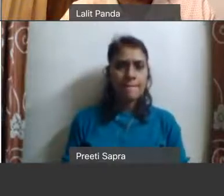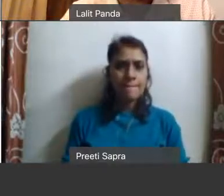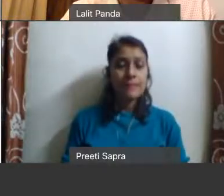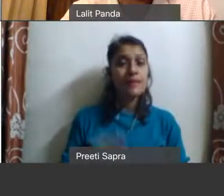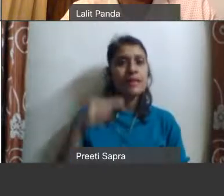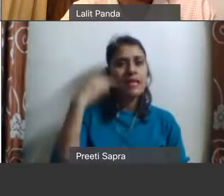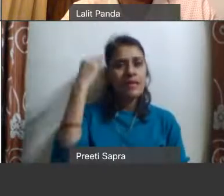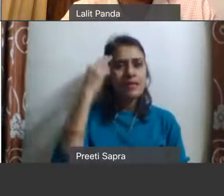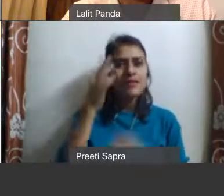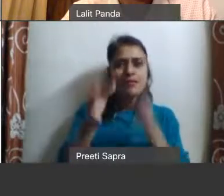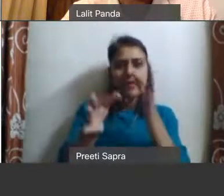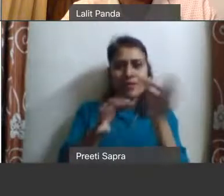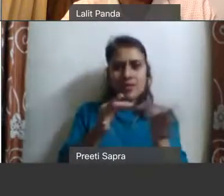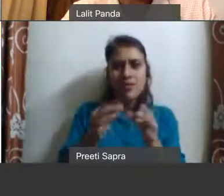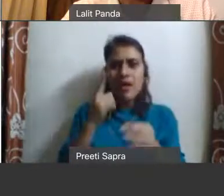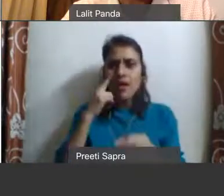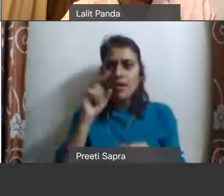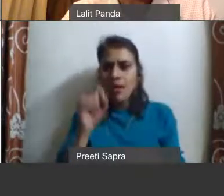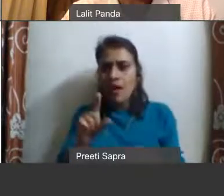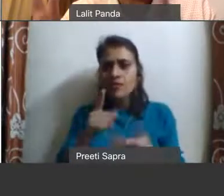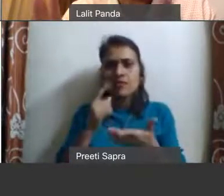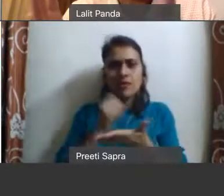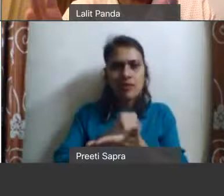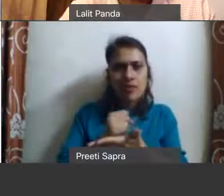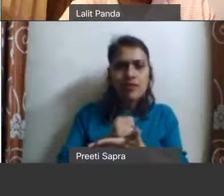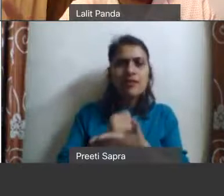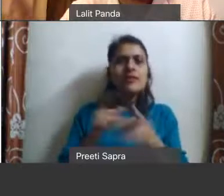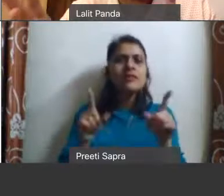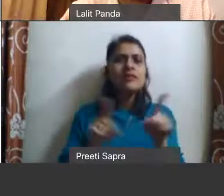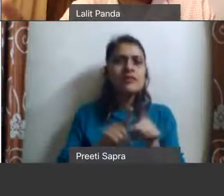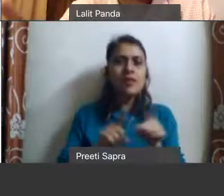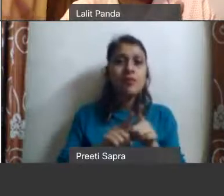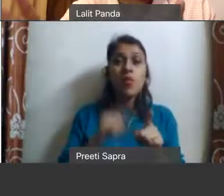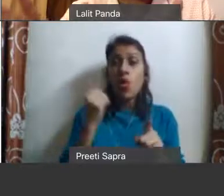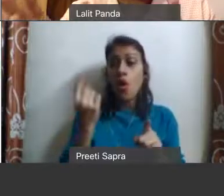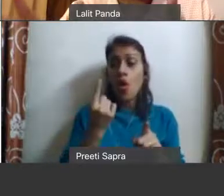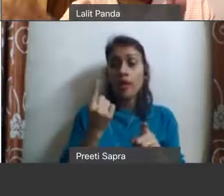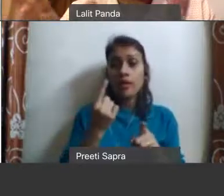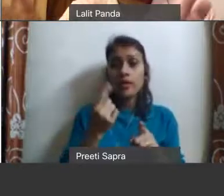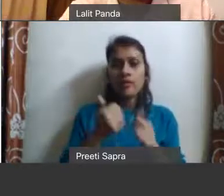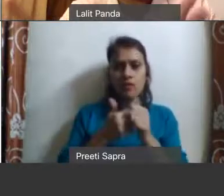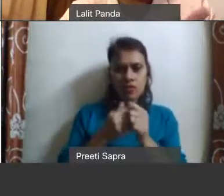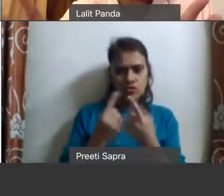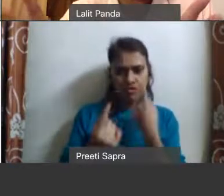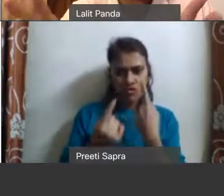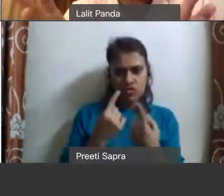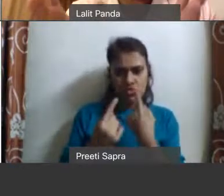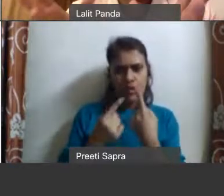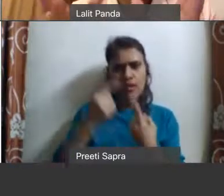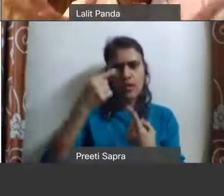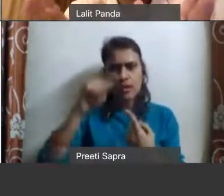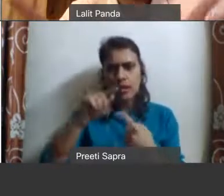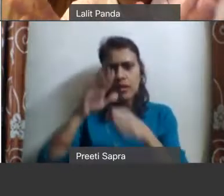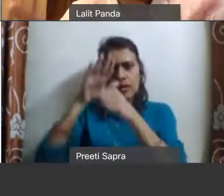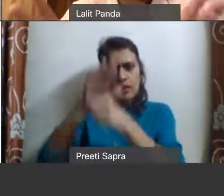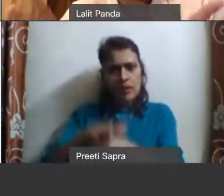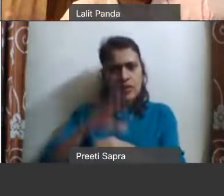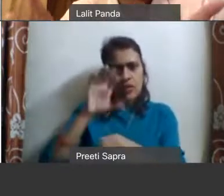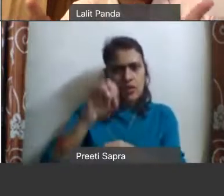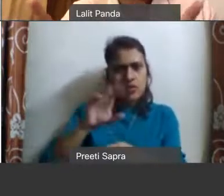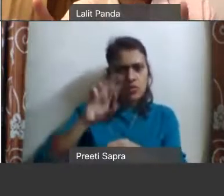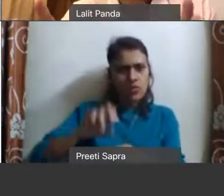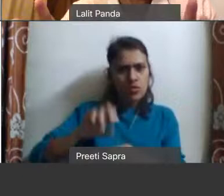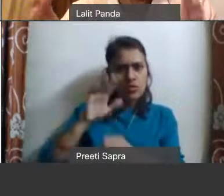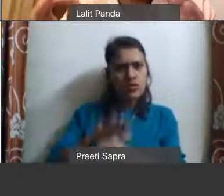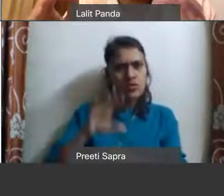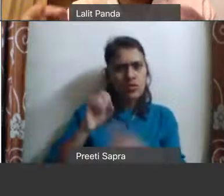reasonable classification test that supposedly only checks for discrimination or only checks for